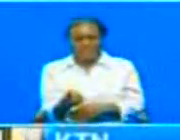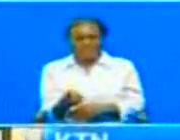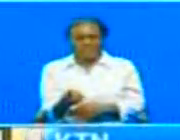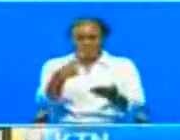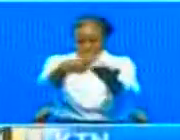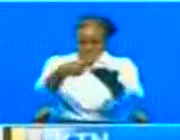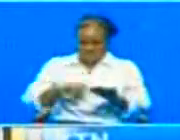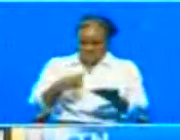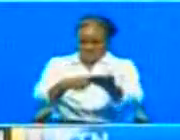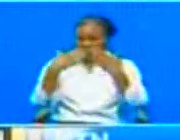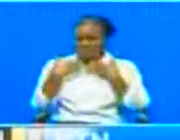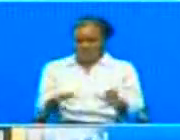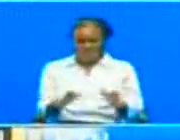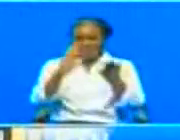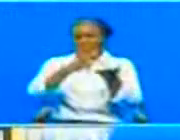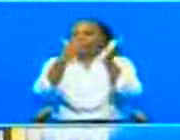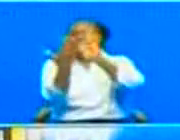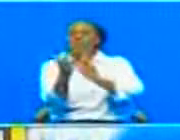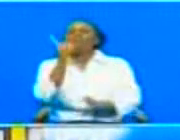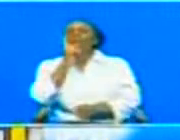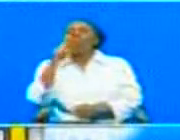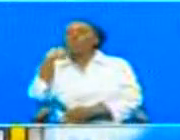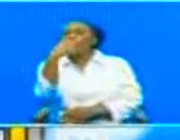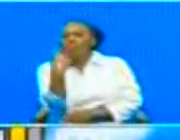deliberating. So who is appearing before you tomorrow?